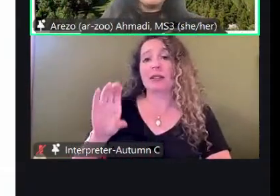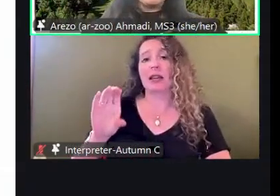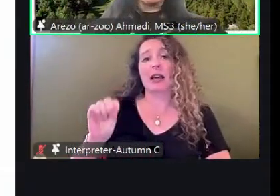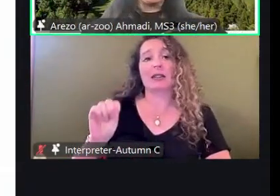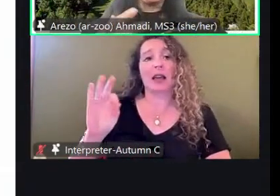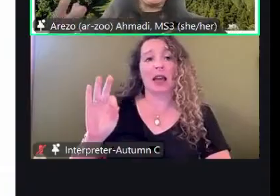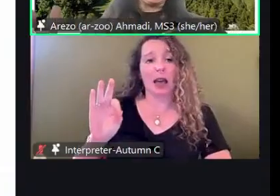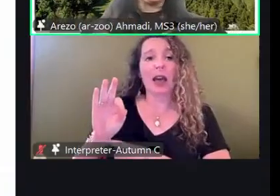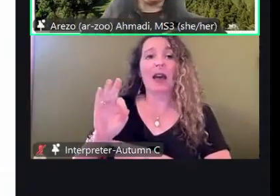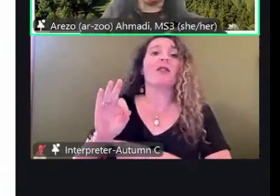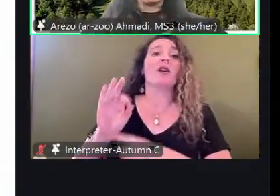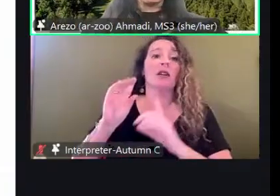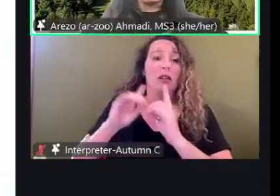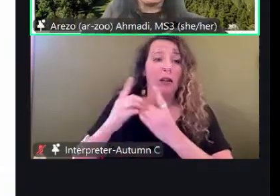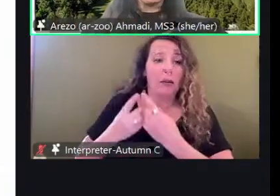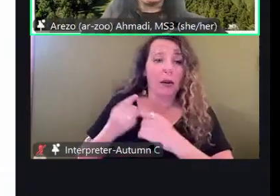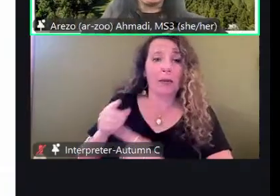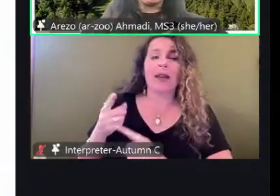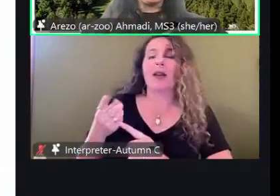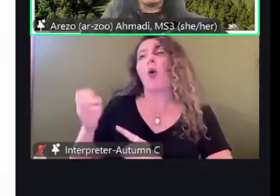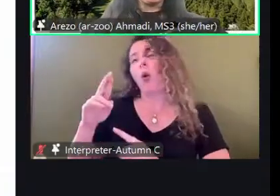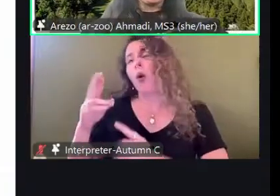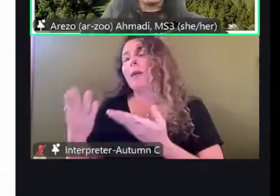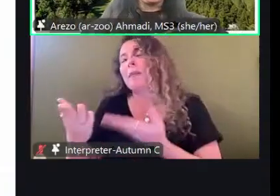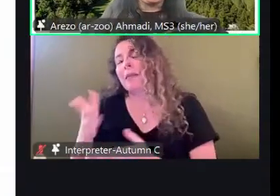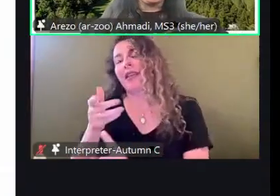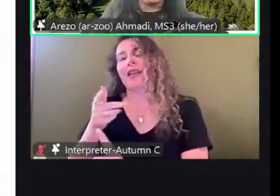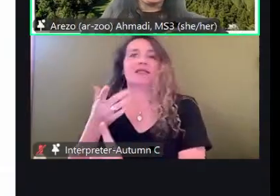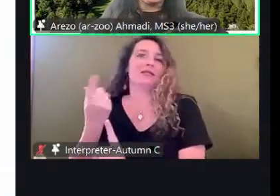speaker desired to bring in their own personal interpreter.